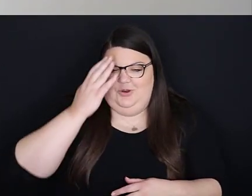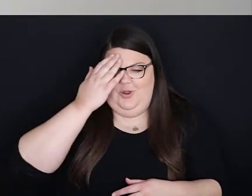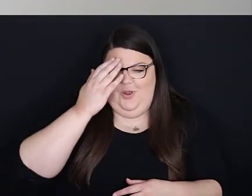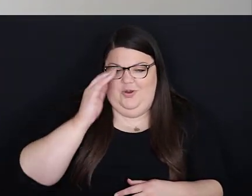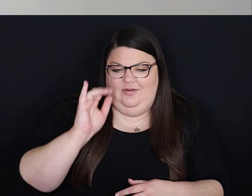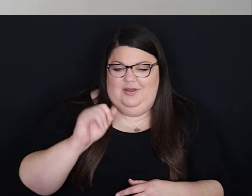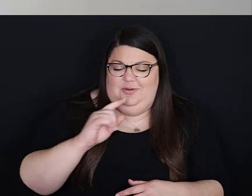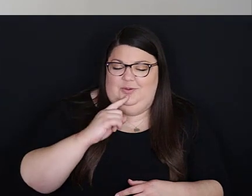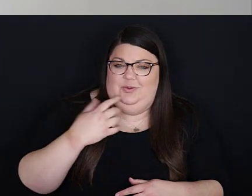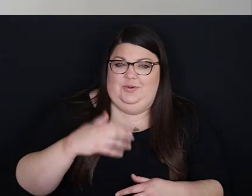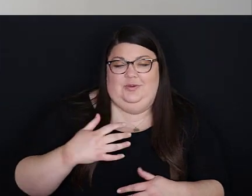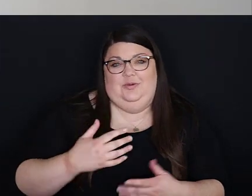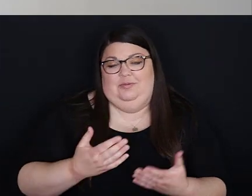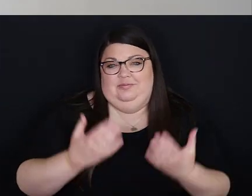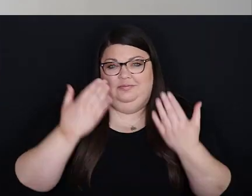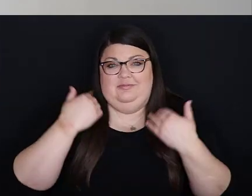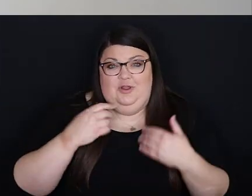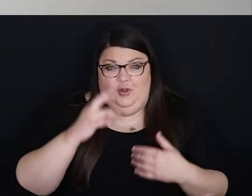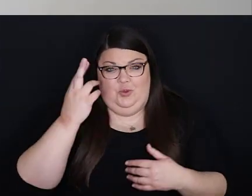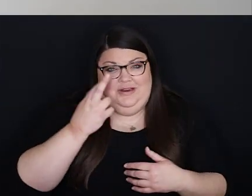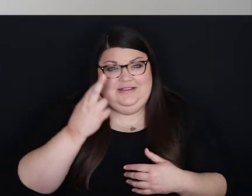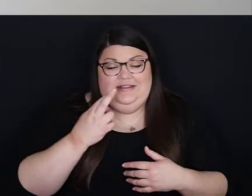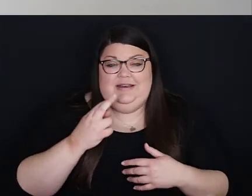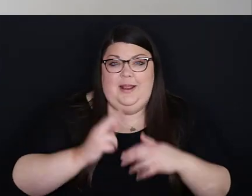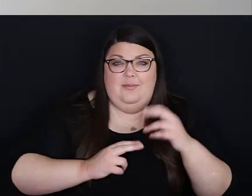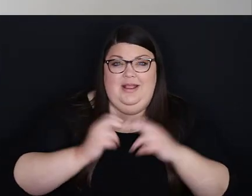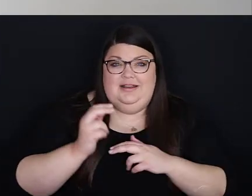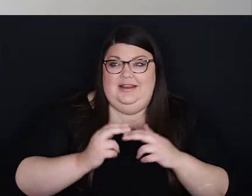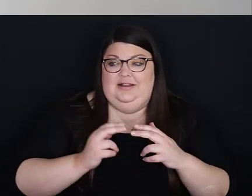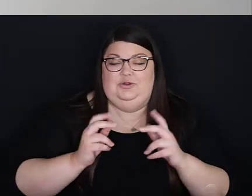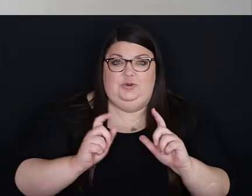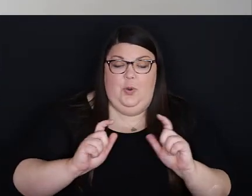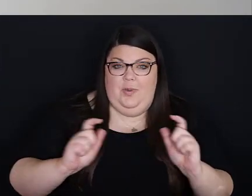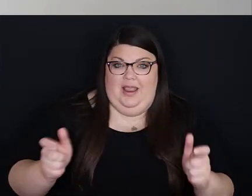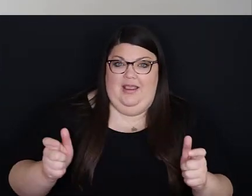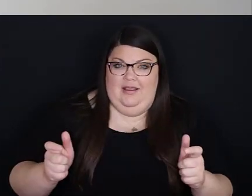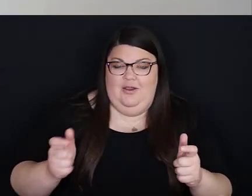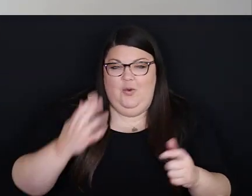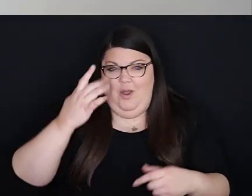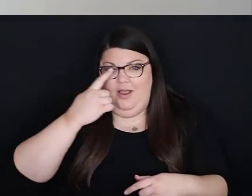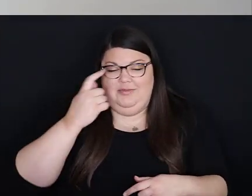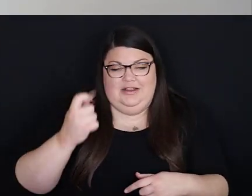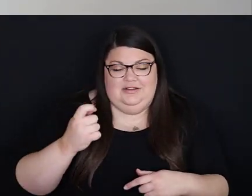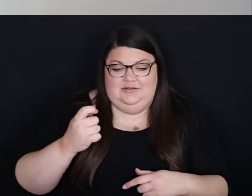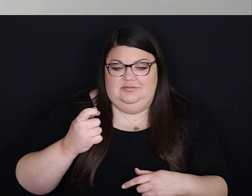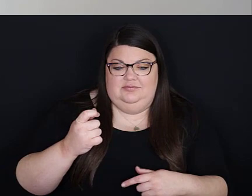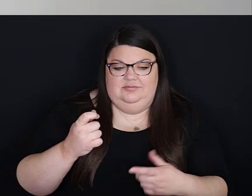it was daunting. I mean, the reason that I built it so big was the idea was that